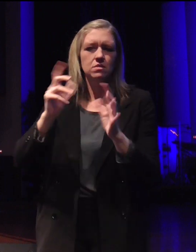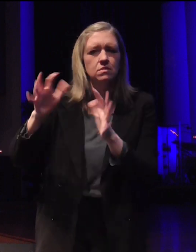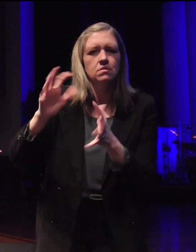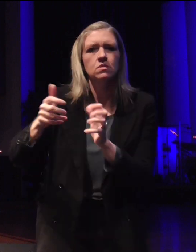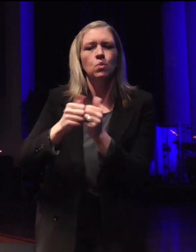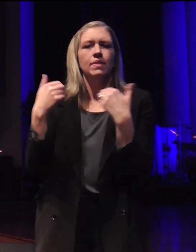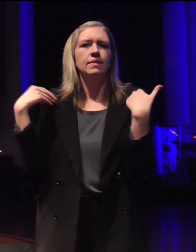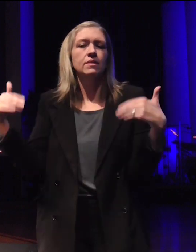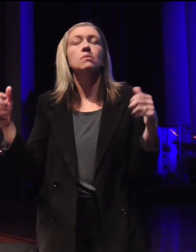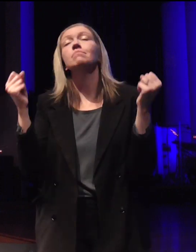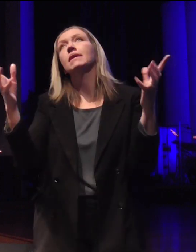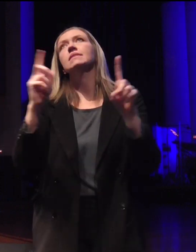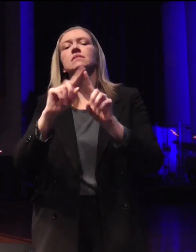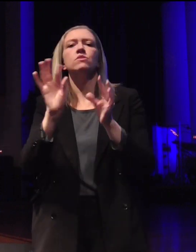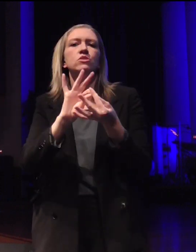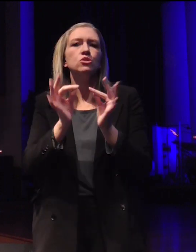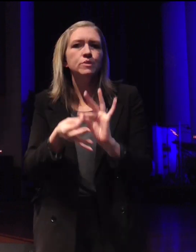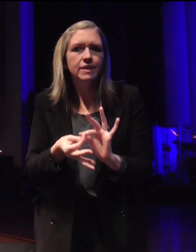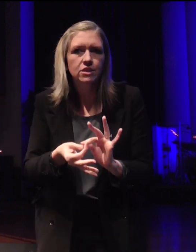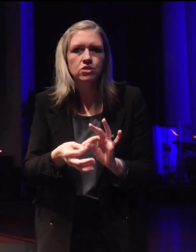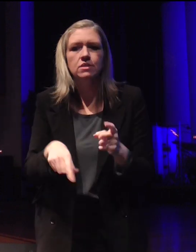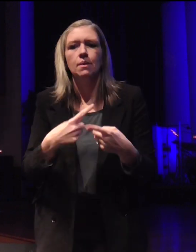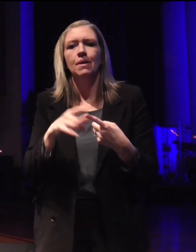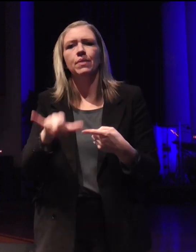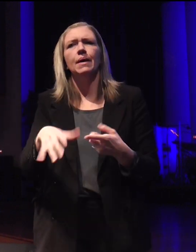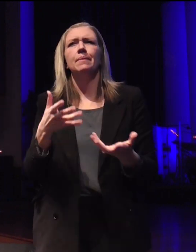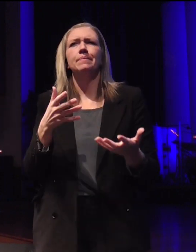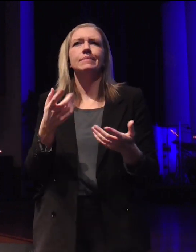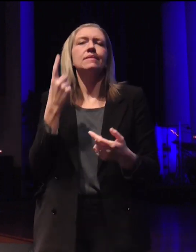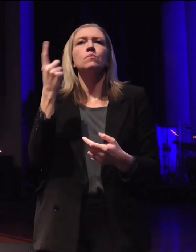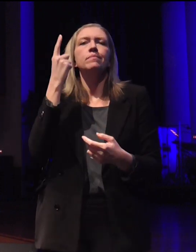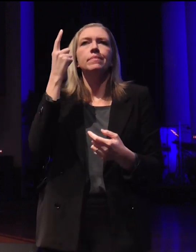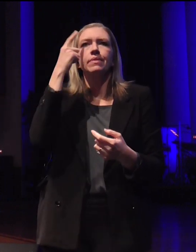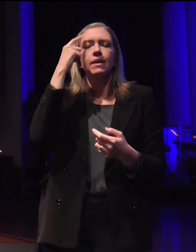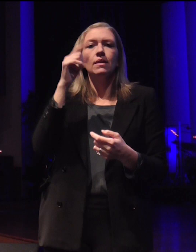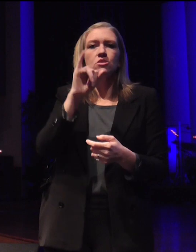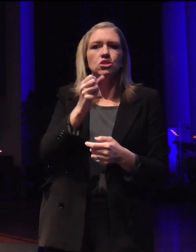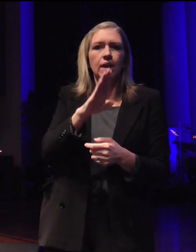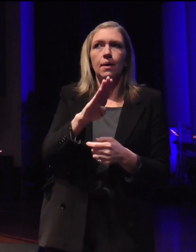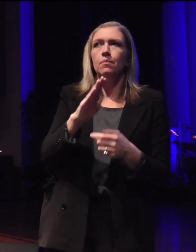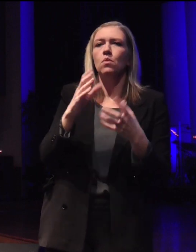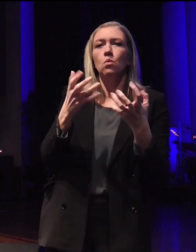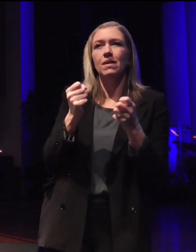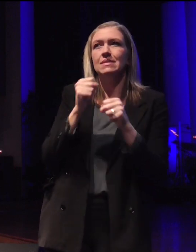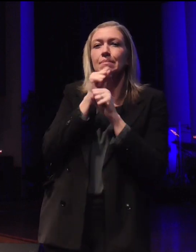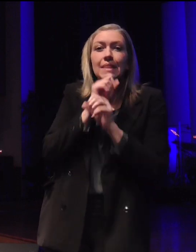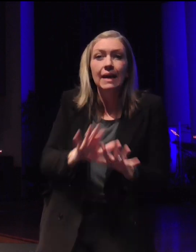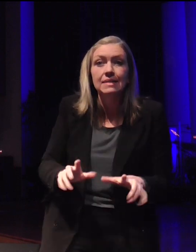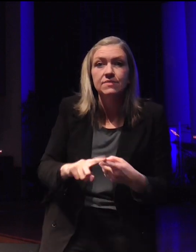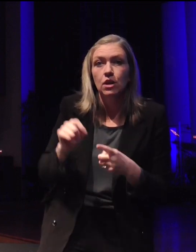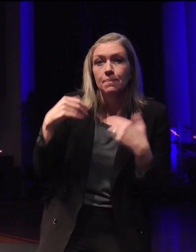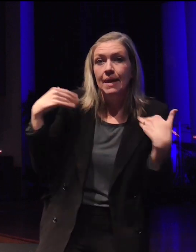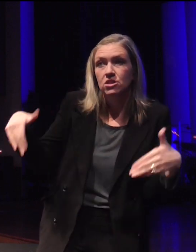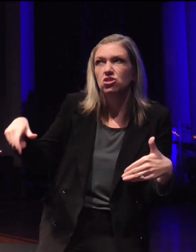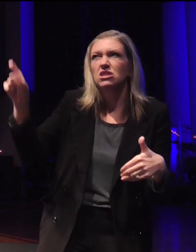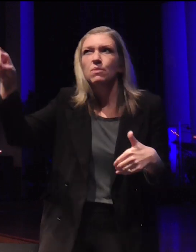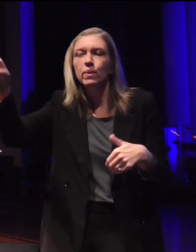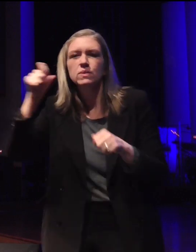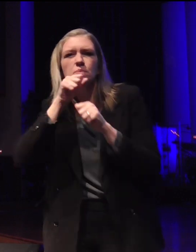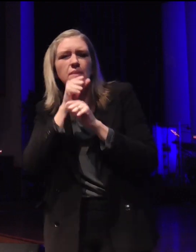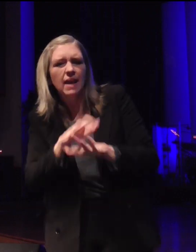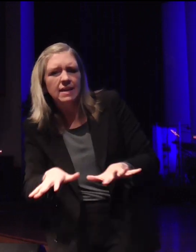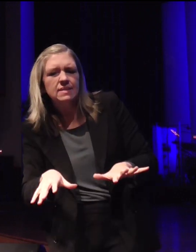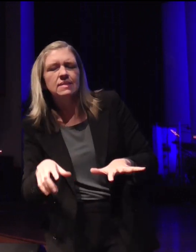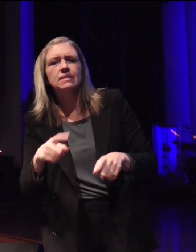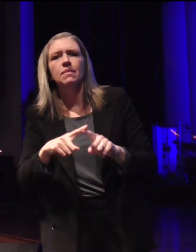it. There's a belief that Jacob was wanting the angel to bless him because the angel was supposed to do it before he was born and he forgot. And so Jacob's arguing